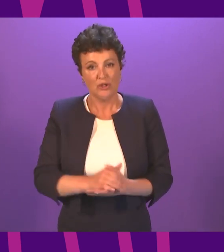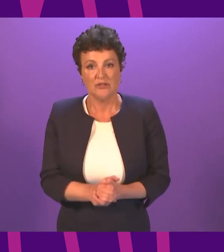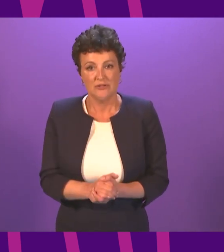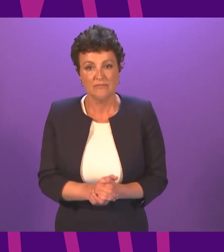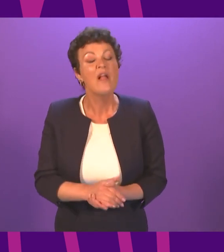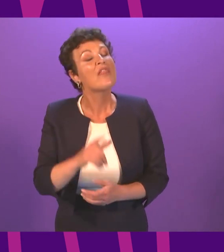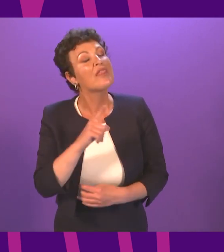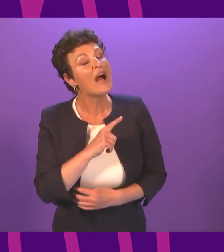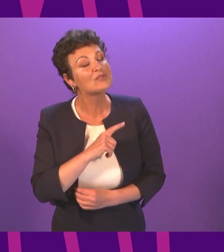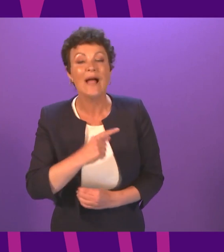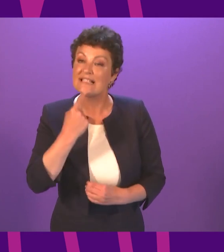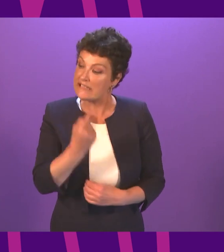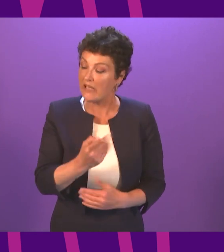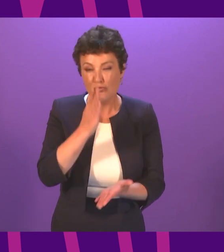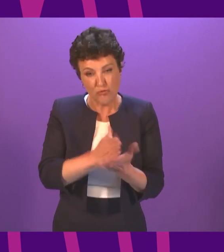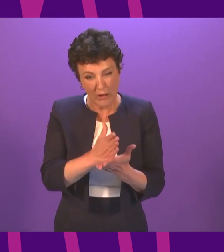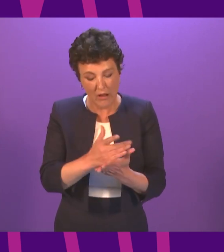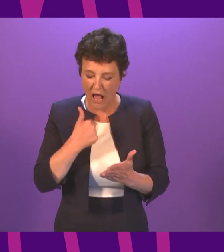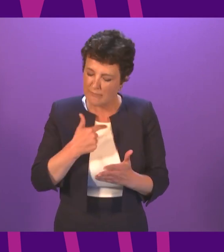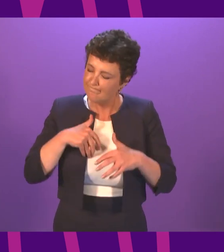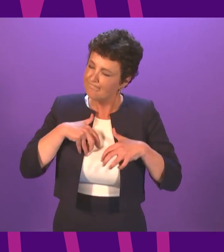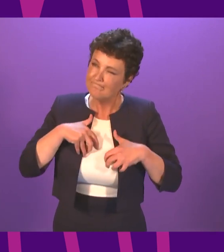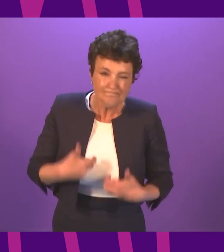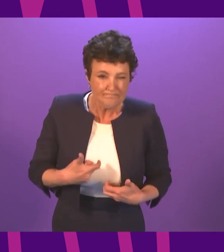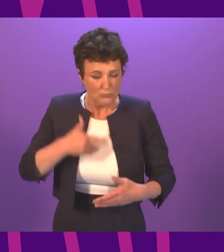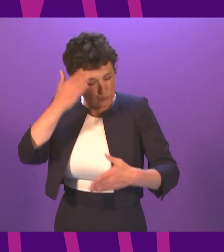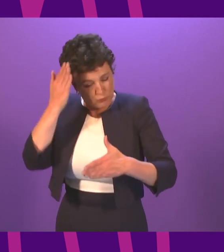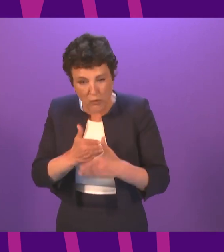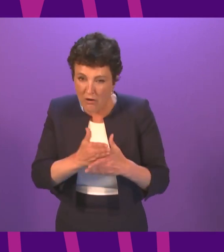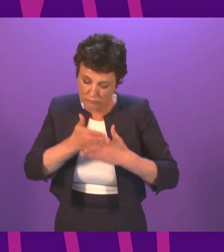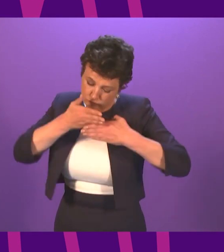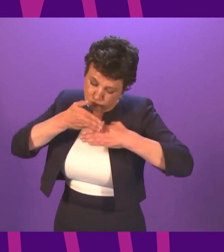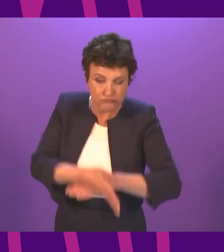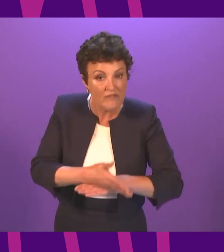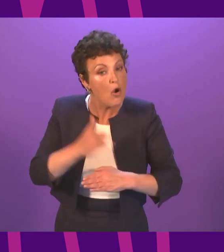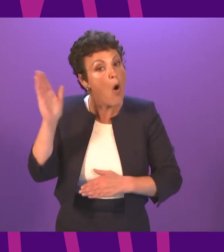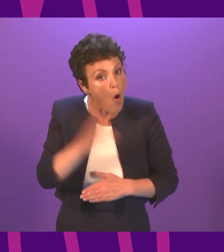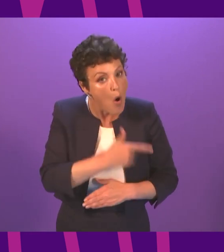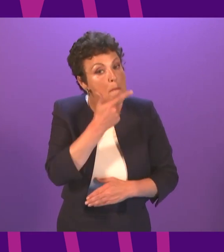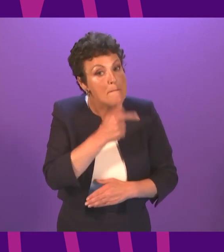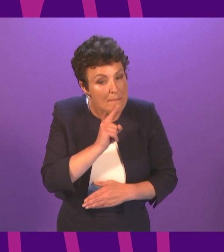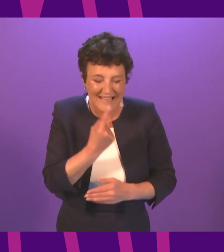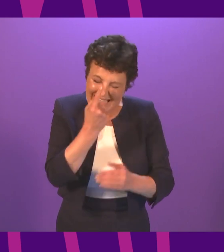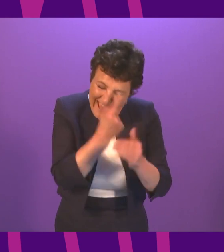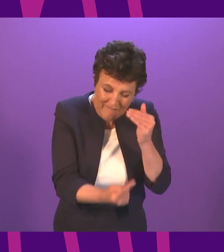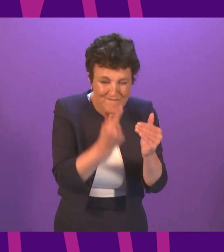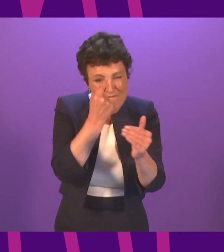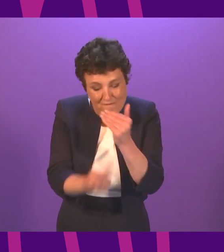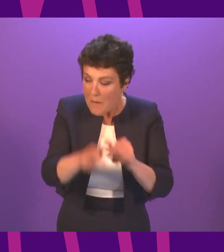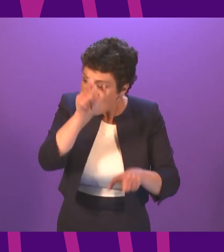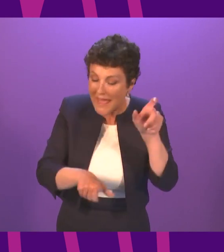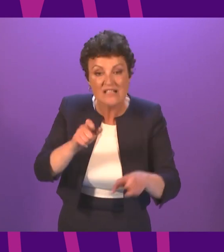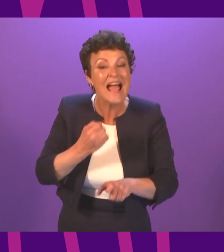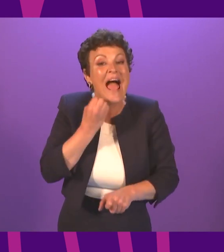of inclusiveness and with a determination to work for all of Scotland, each and every single day,